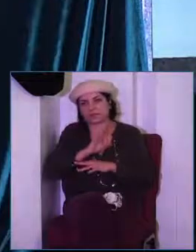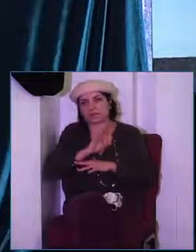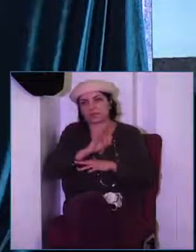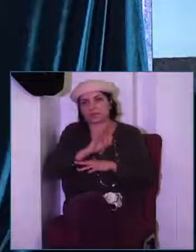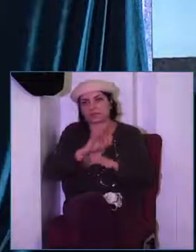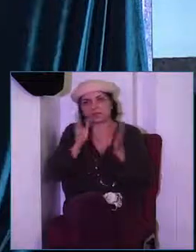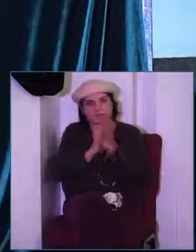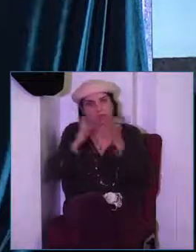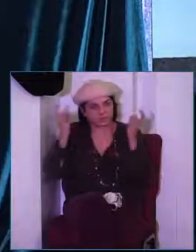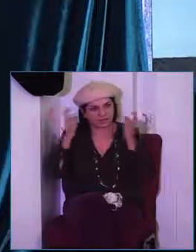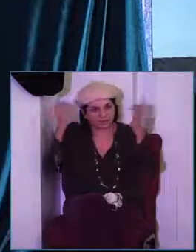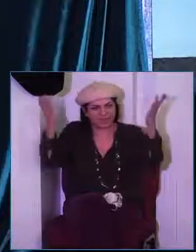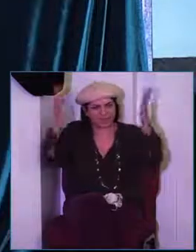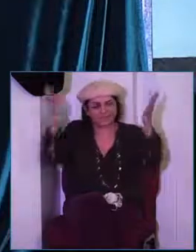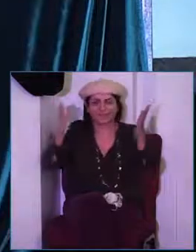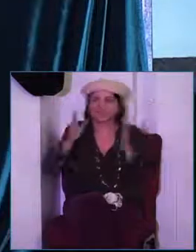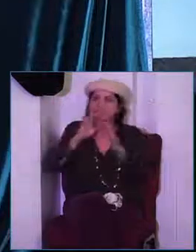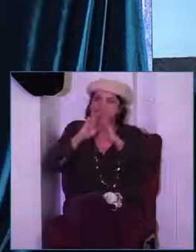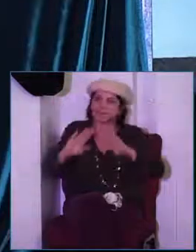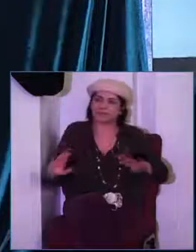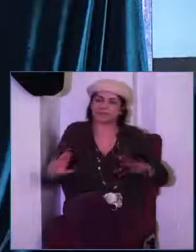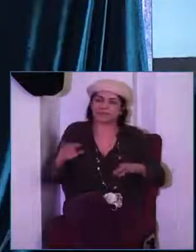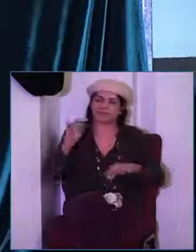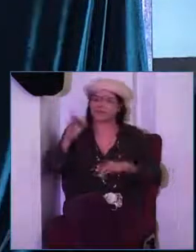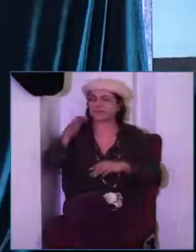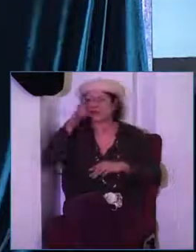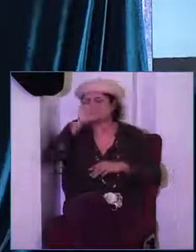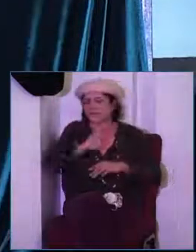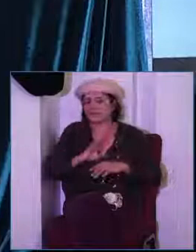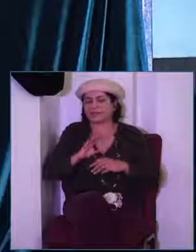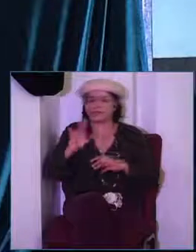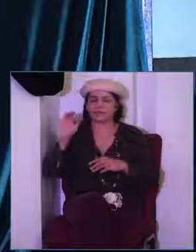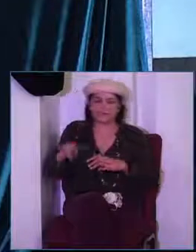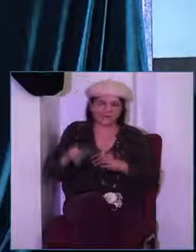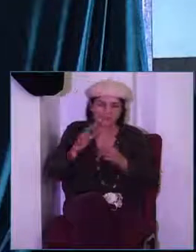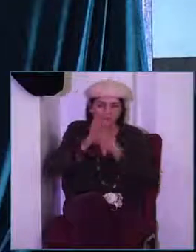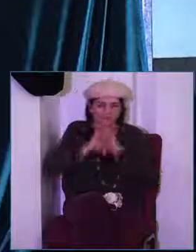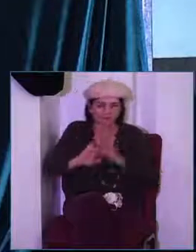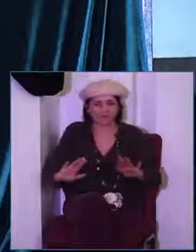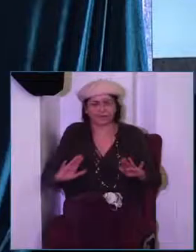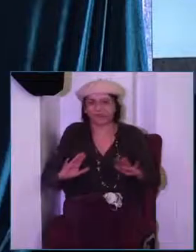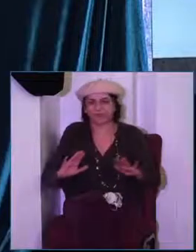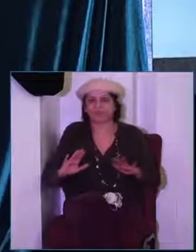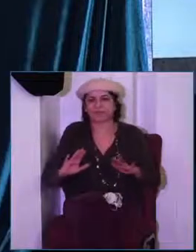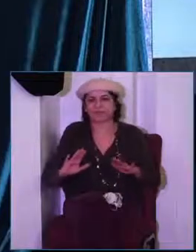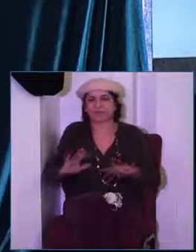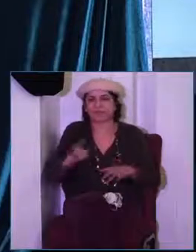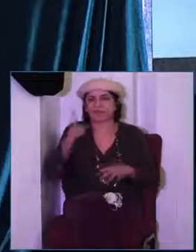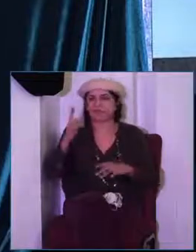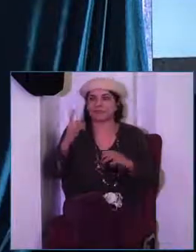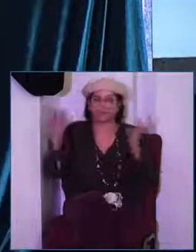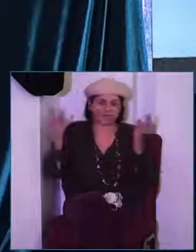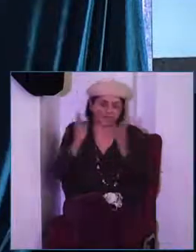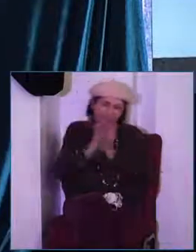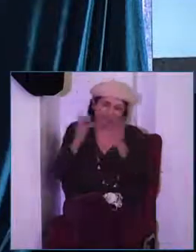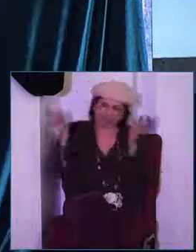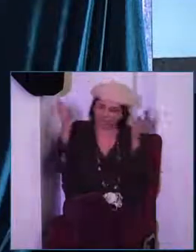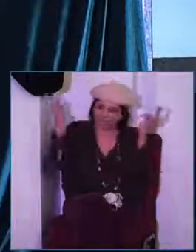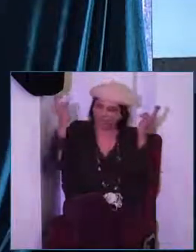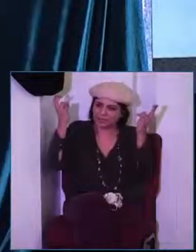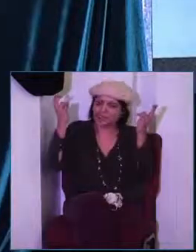God, hallelujah, one more time, that peace of God, that peace that reassures the heart, that peace